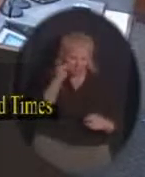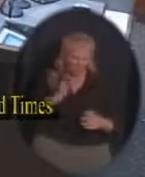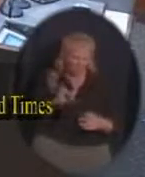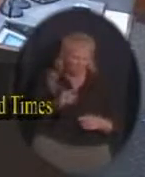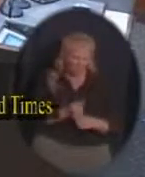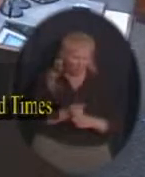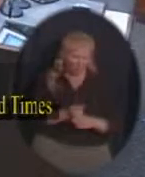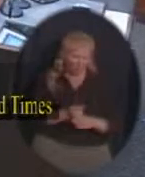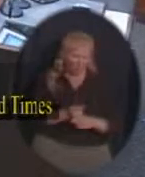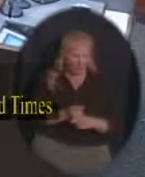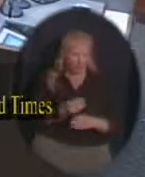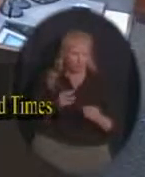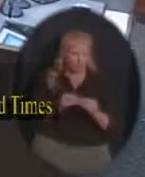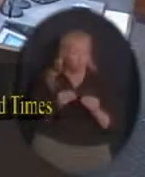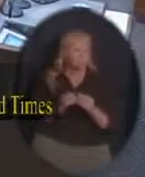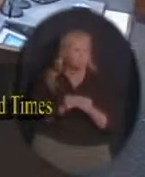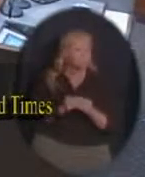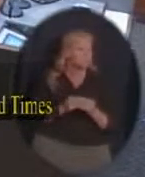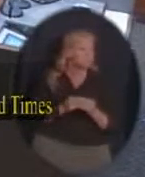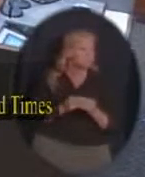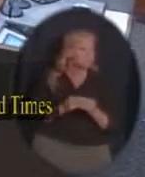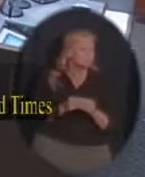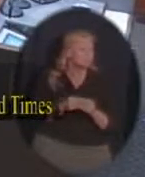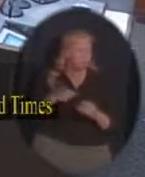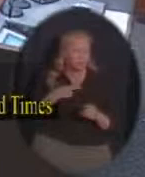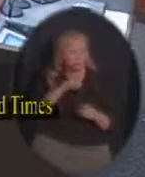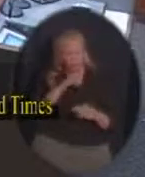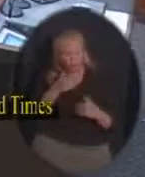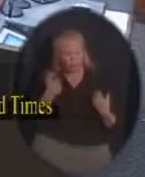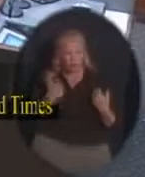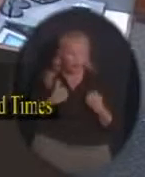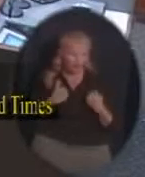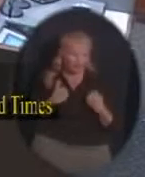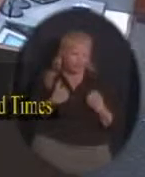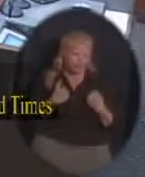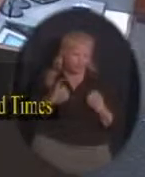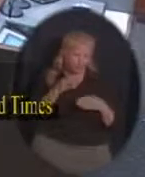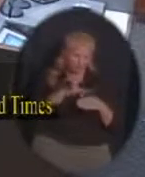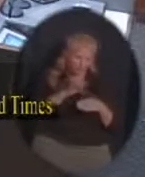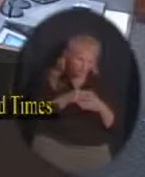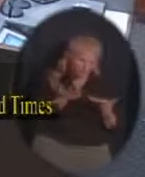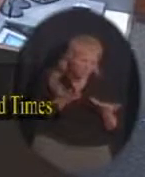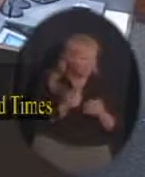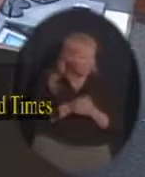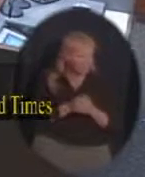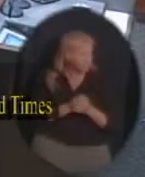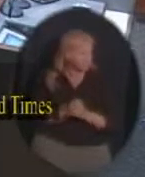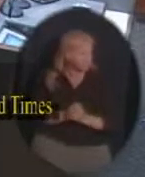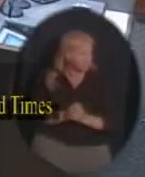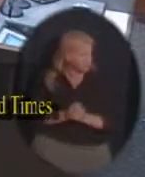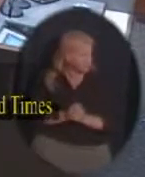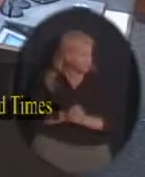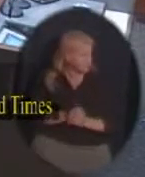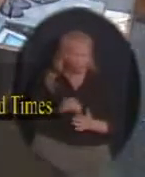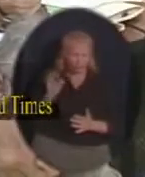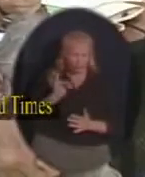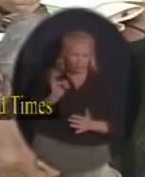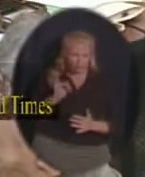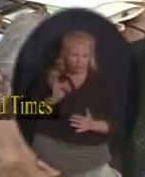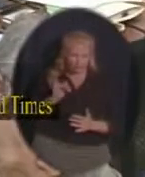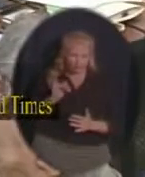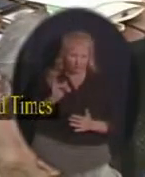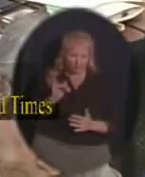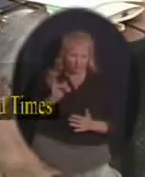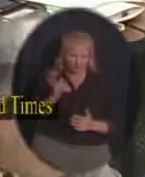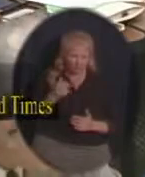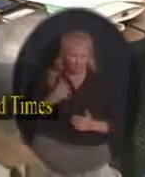some other commitments I need to move to, so. Understand. But I'm sure we'll have a quorum and probably don't need one. Yeah, and then Mr. Houghton also reminded me that we're